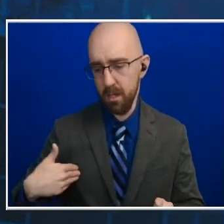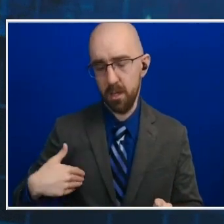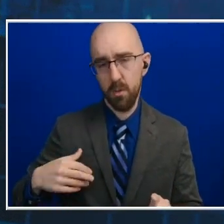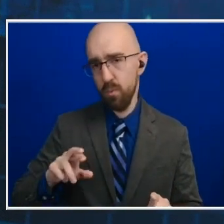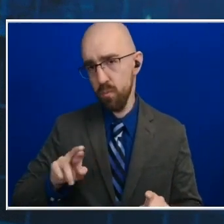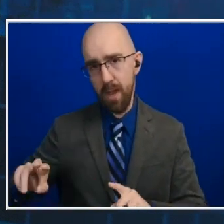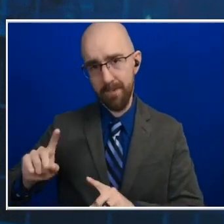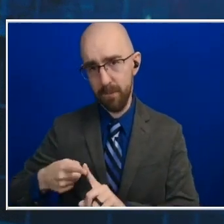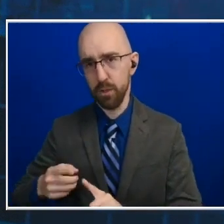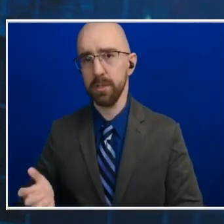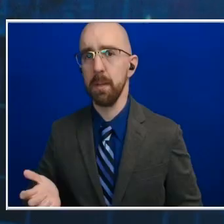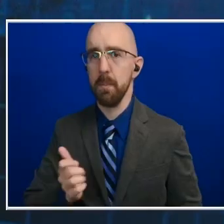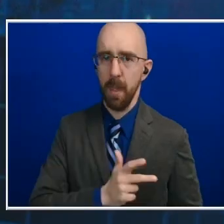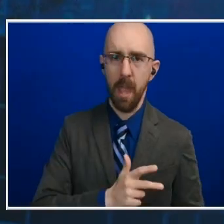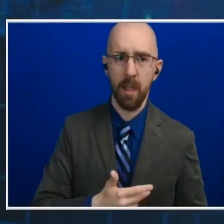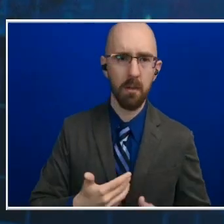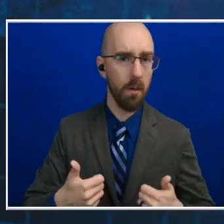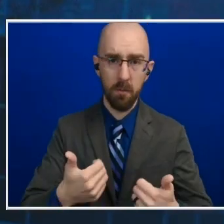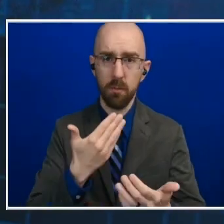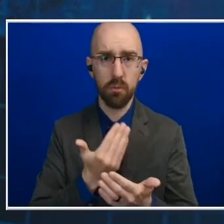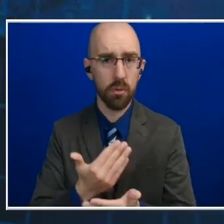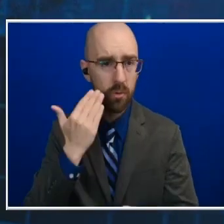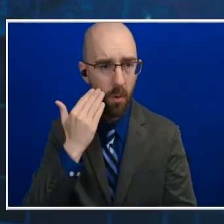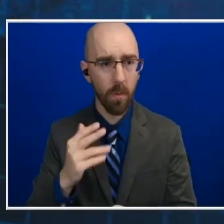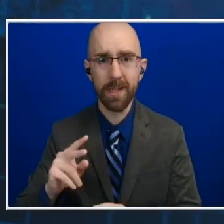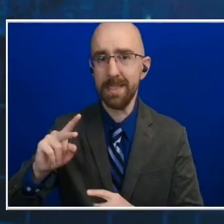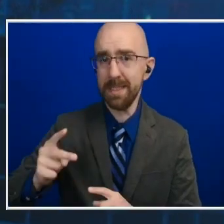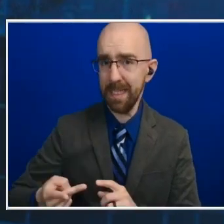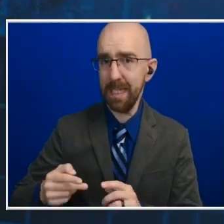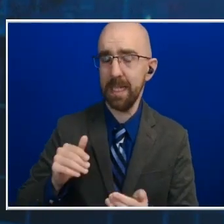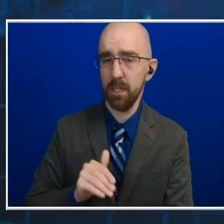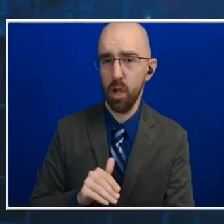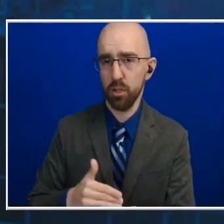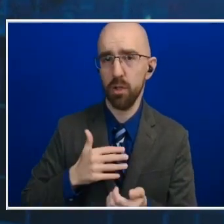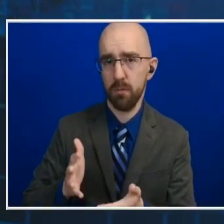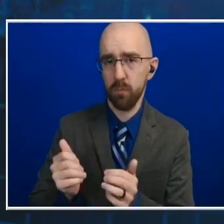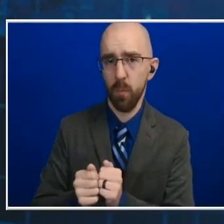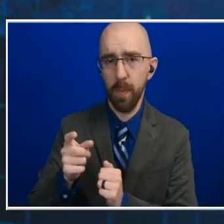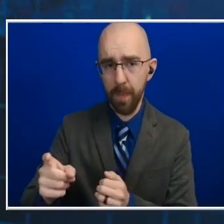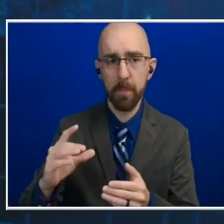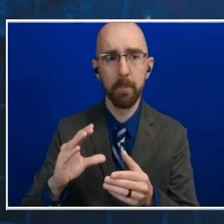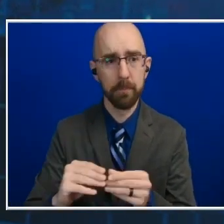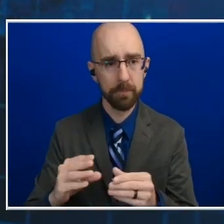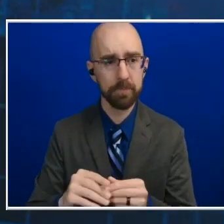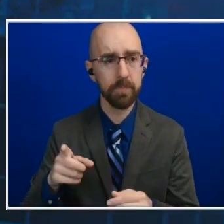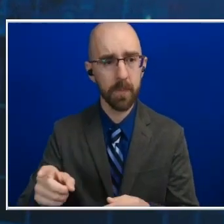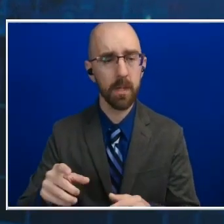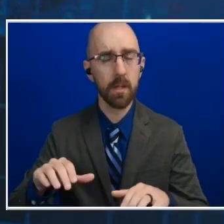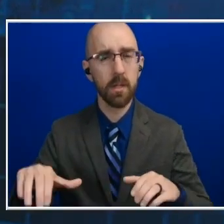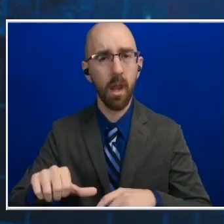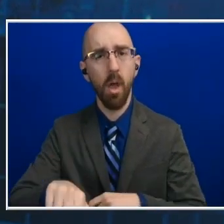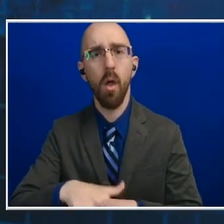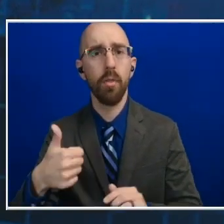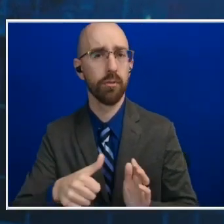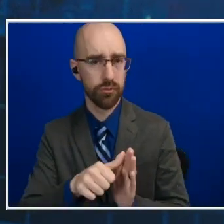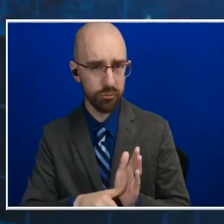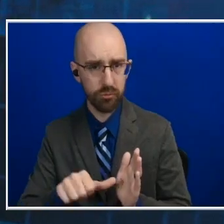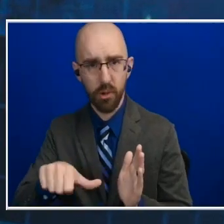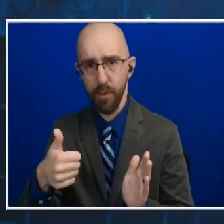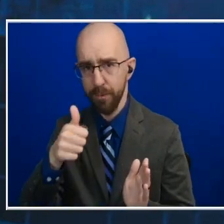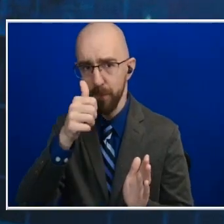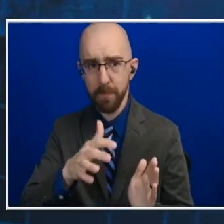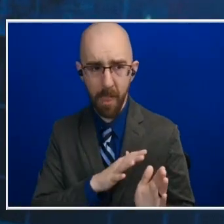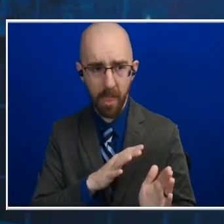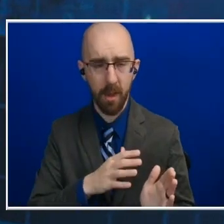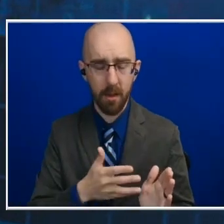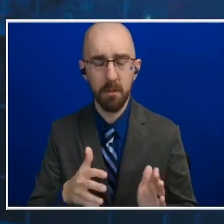was like, oh, that's good to know. And it was that second doctor, in talking to him, that he said that he had performed other surgeries on other men, and that if I was willing to